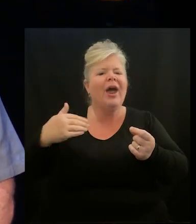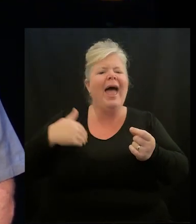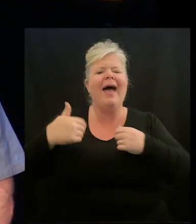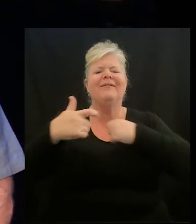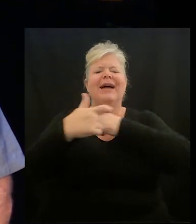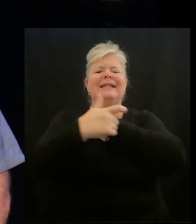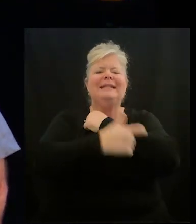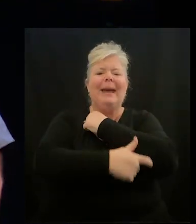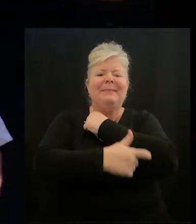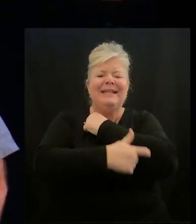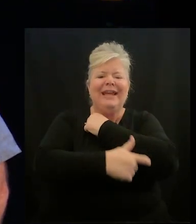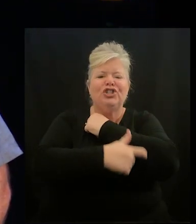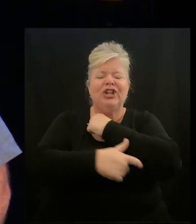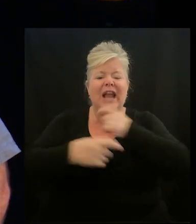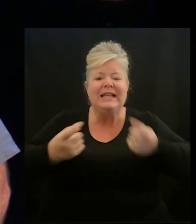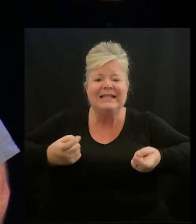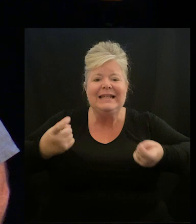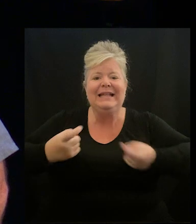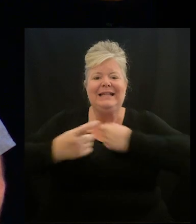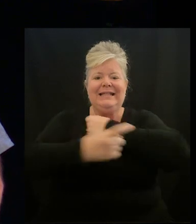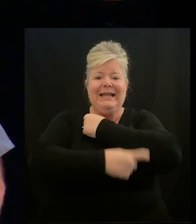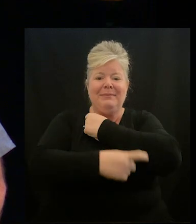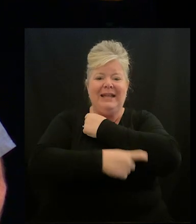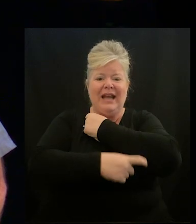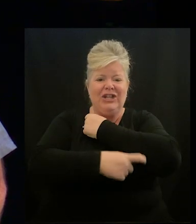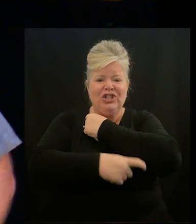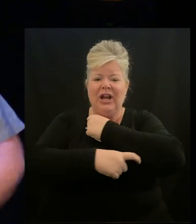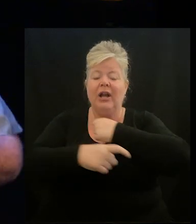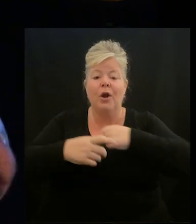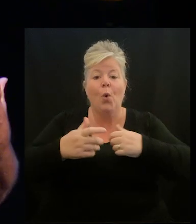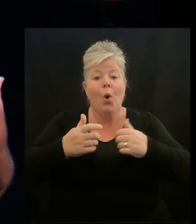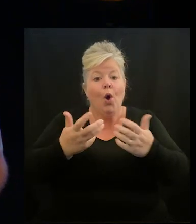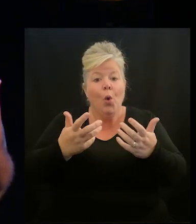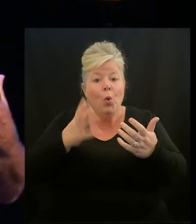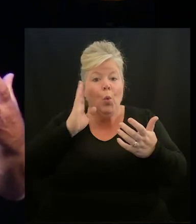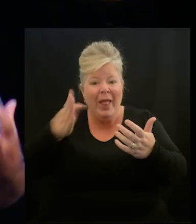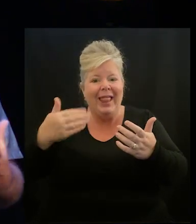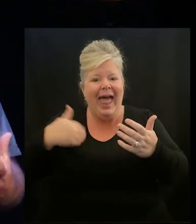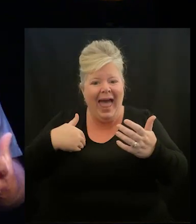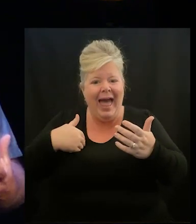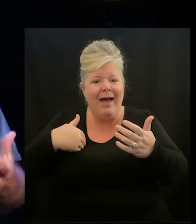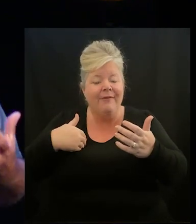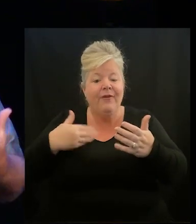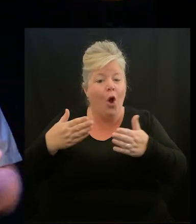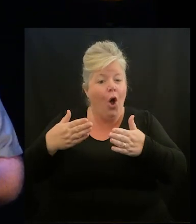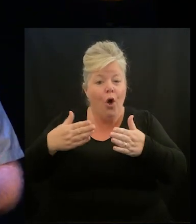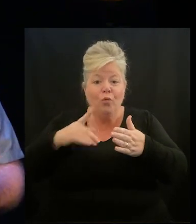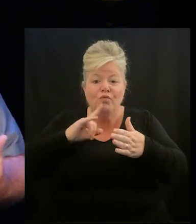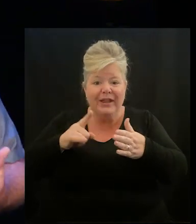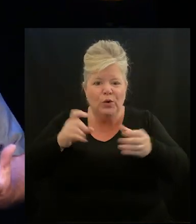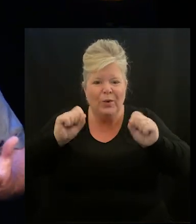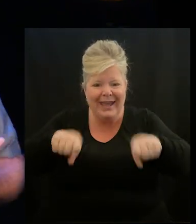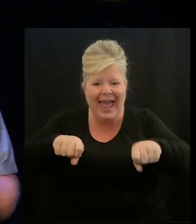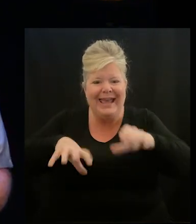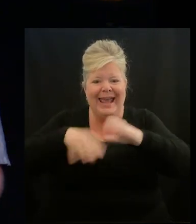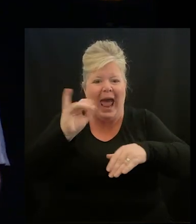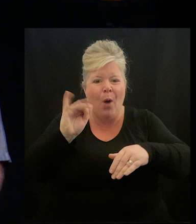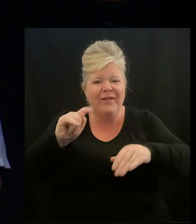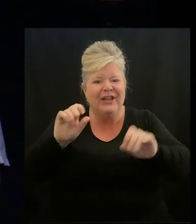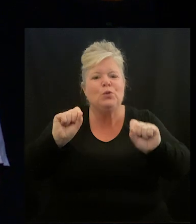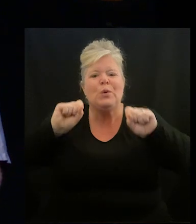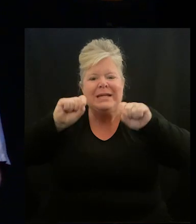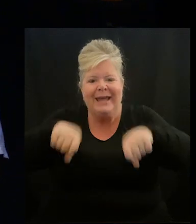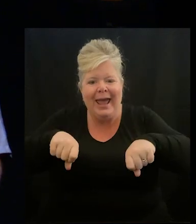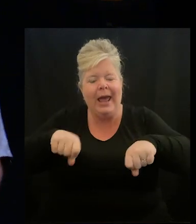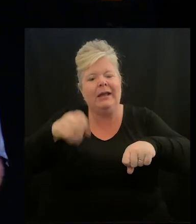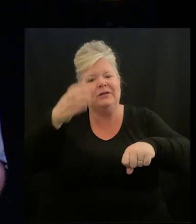a temptation to sin that you're not going to have a way out of. It's a wonderful promise to us that we will be able to bear up